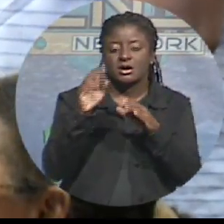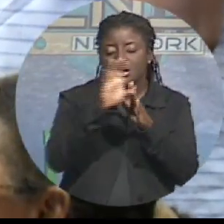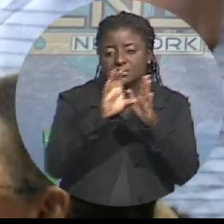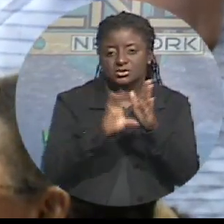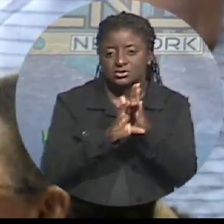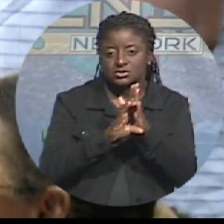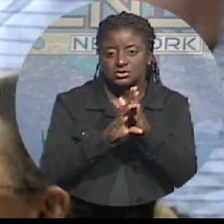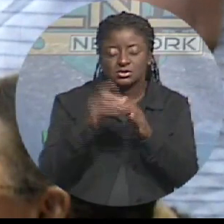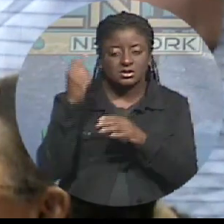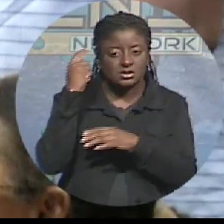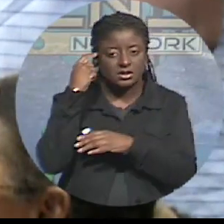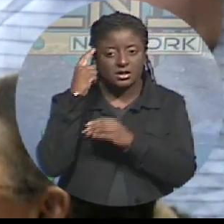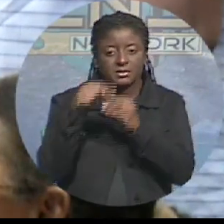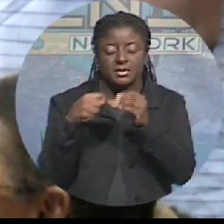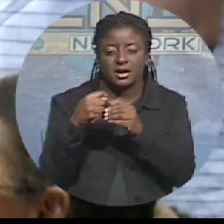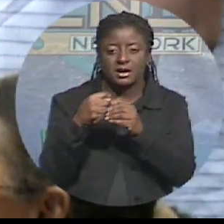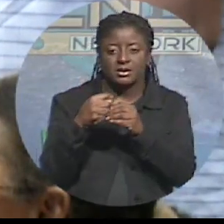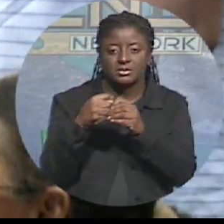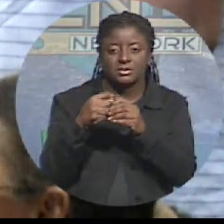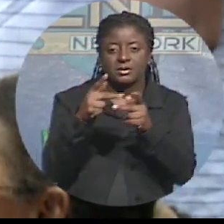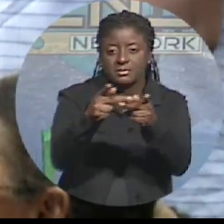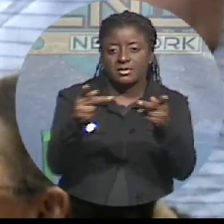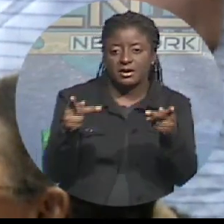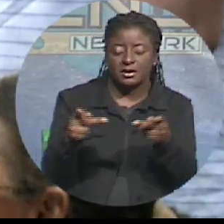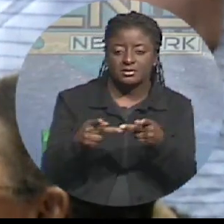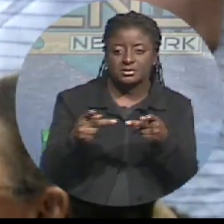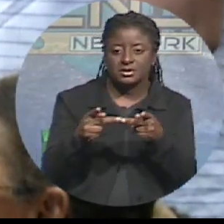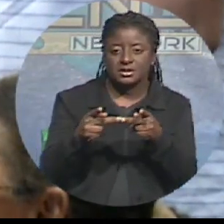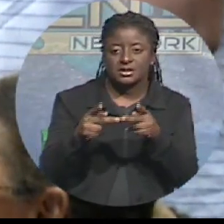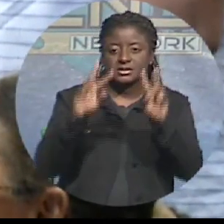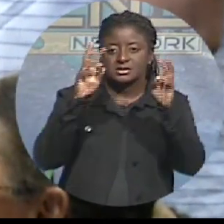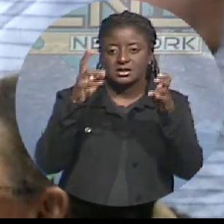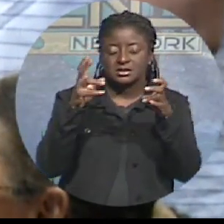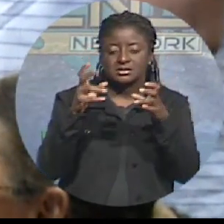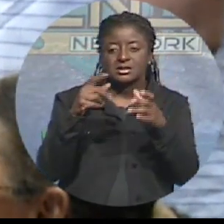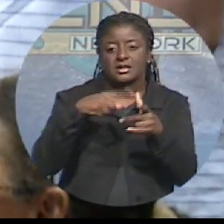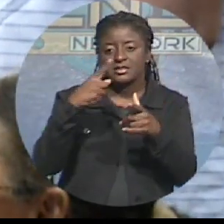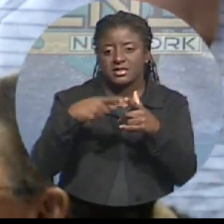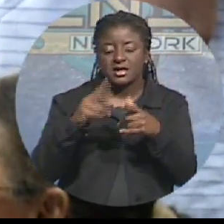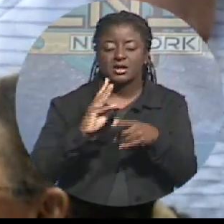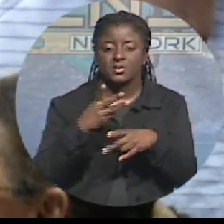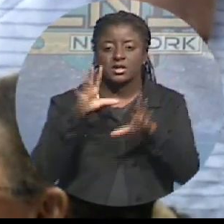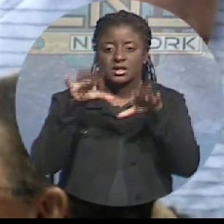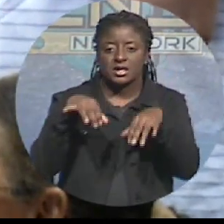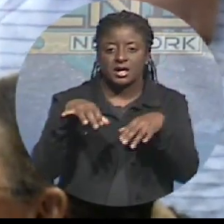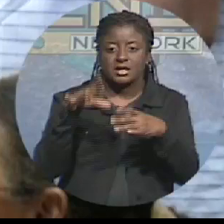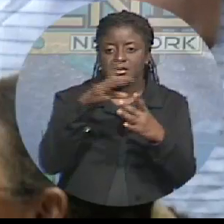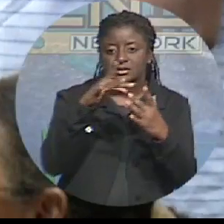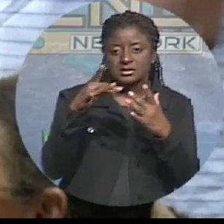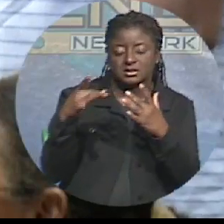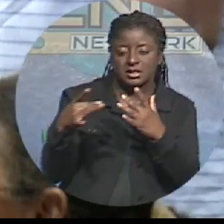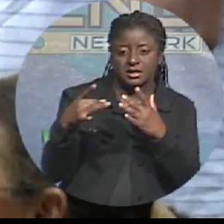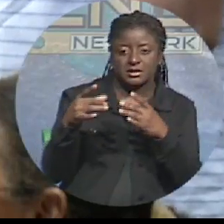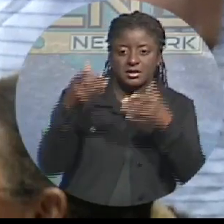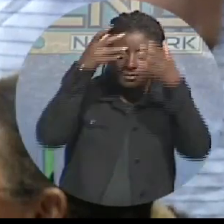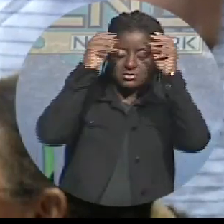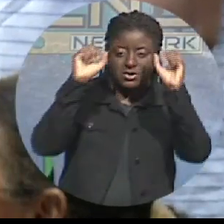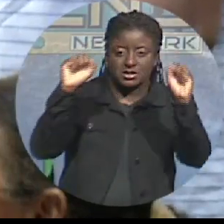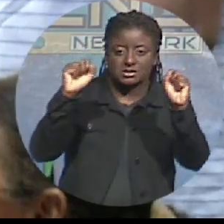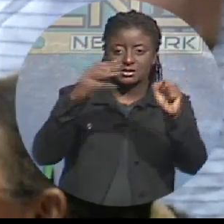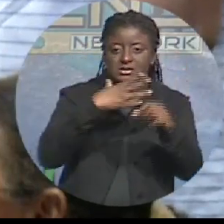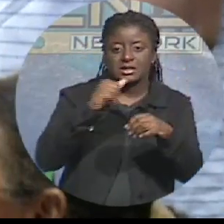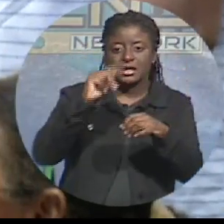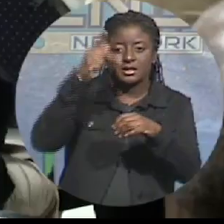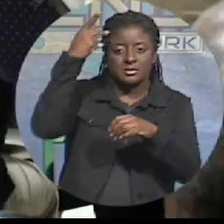Then we will be able to elect our president and our Prime Minister, and we will do away with the